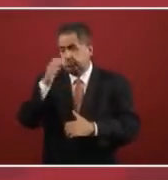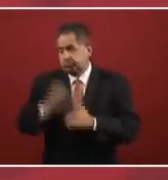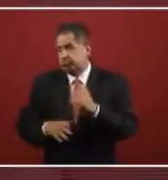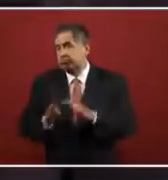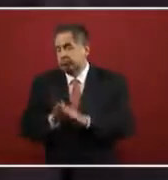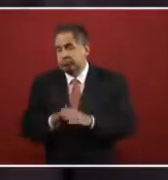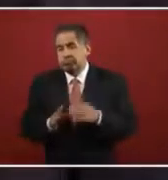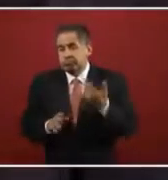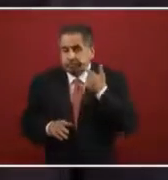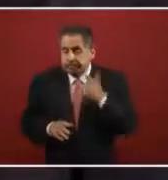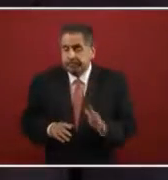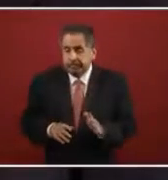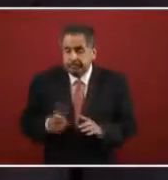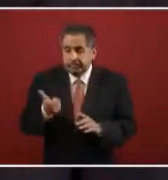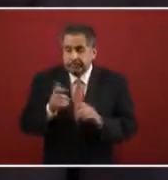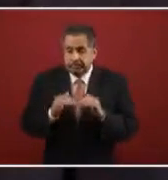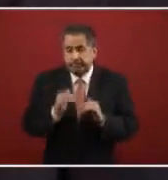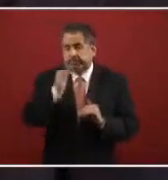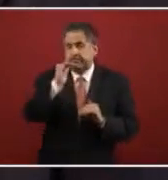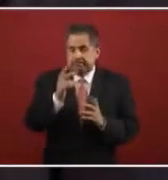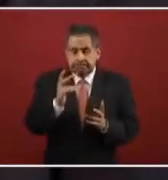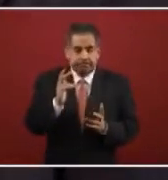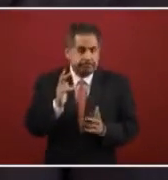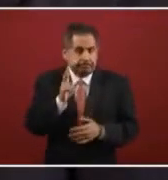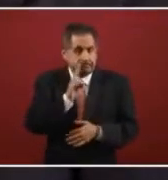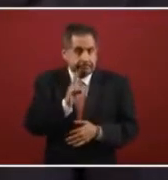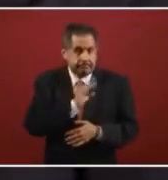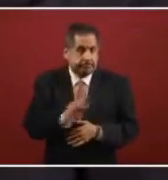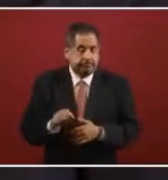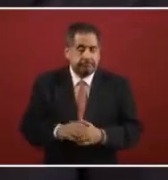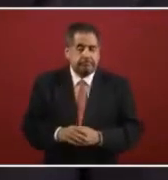the year en crecimiento. in growth.